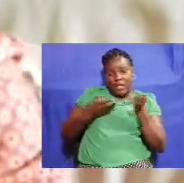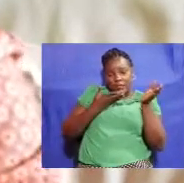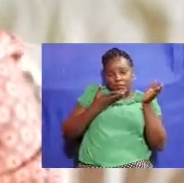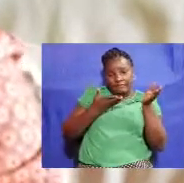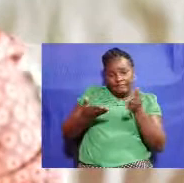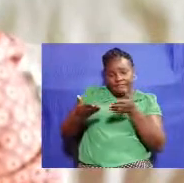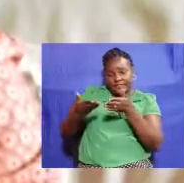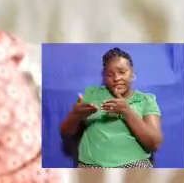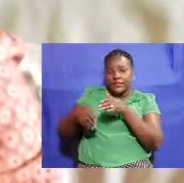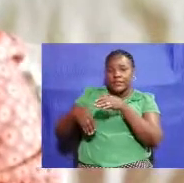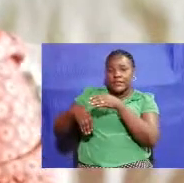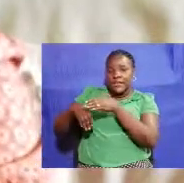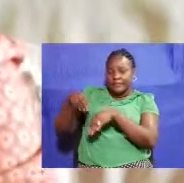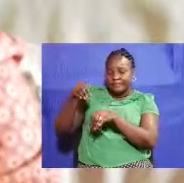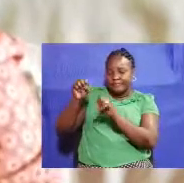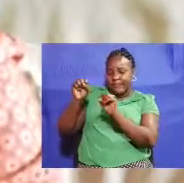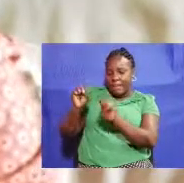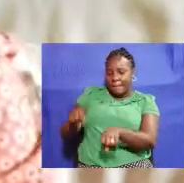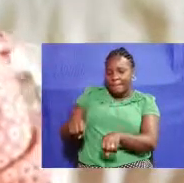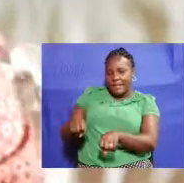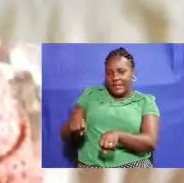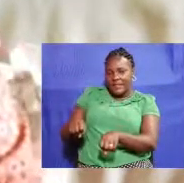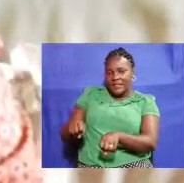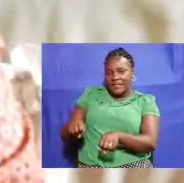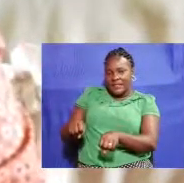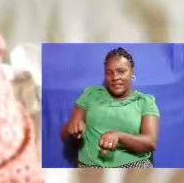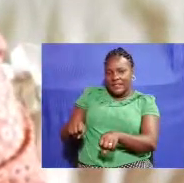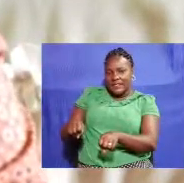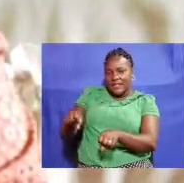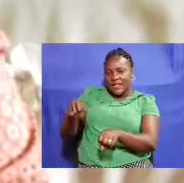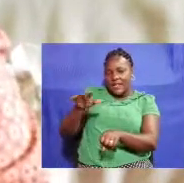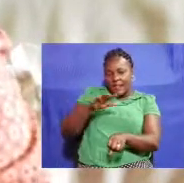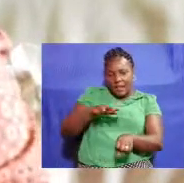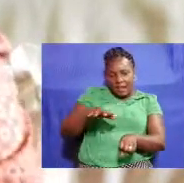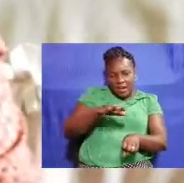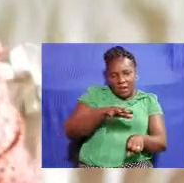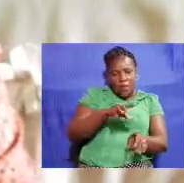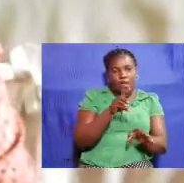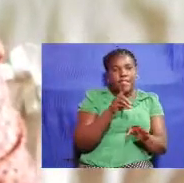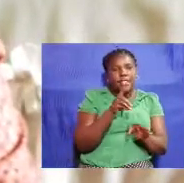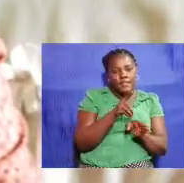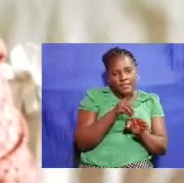the ability within the disability